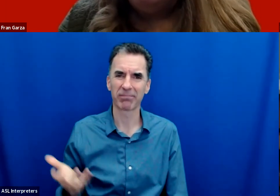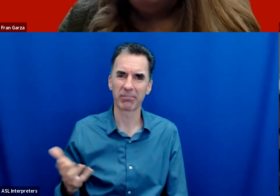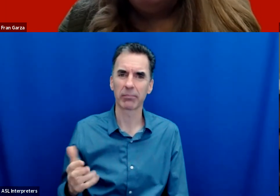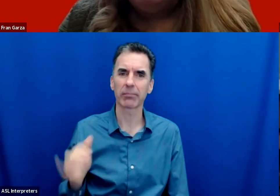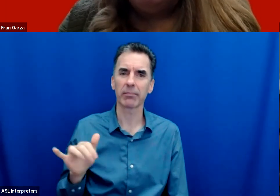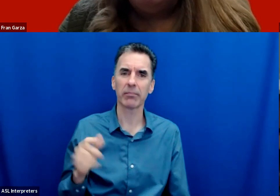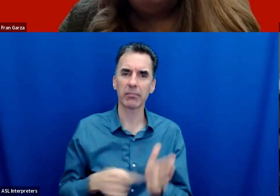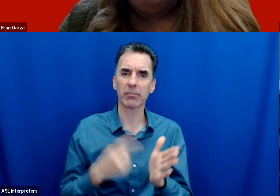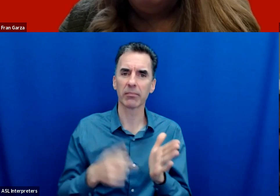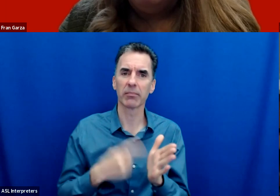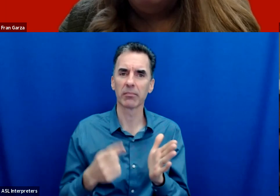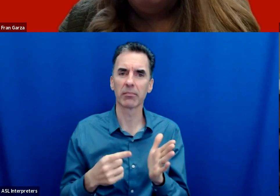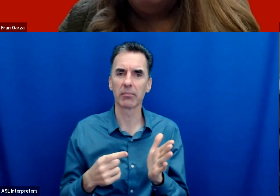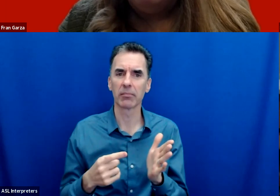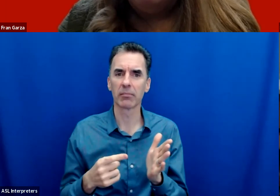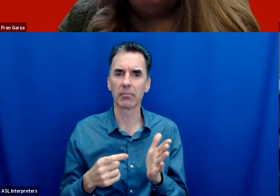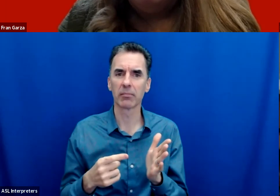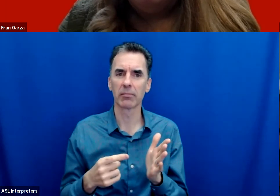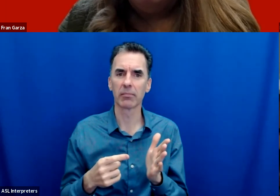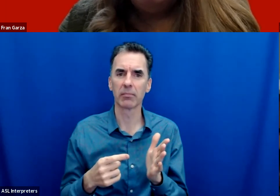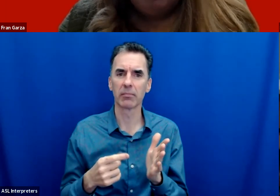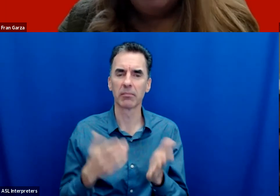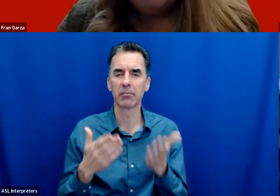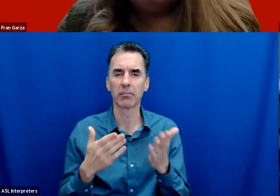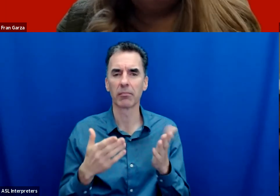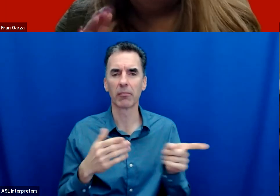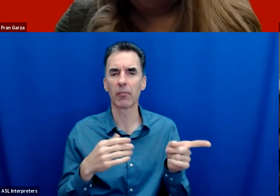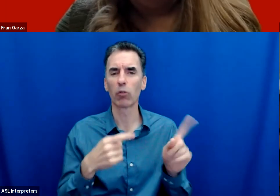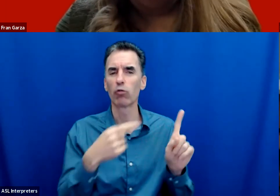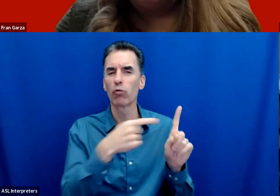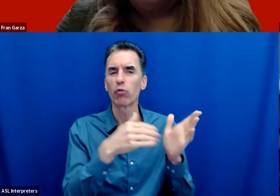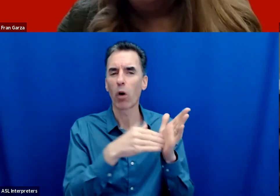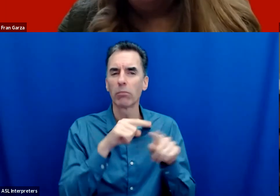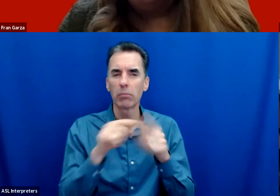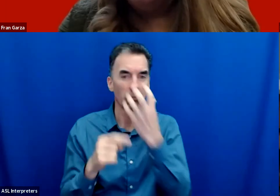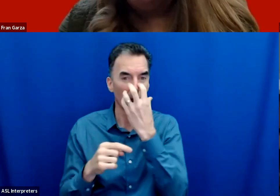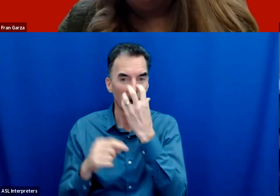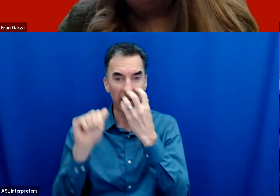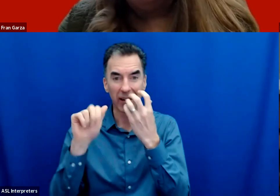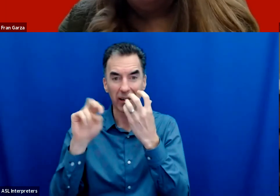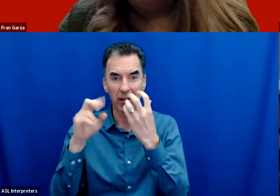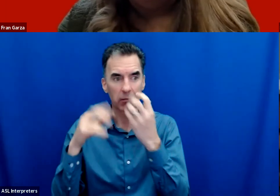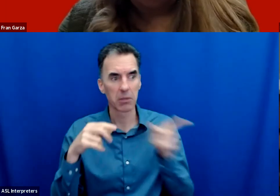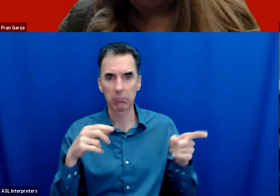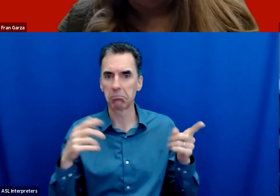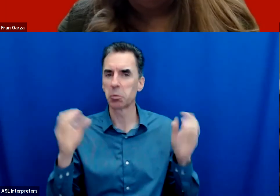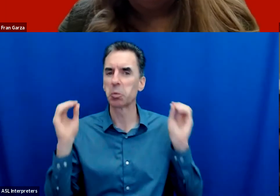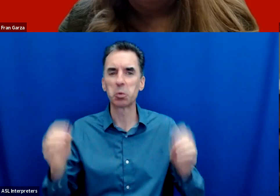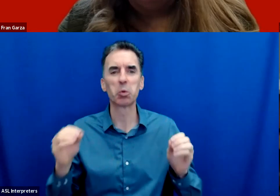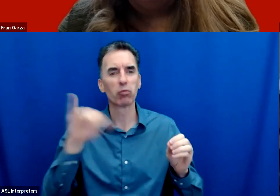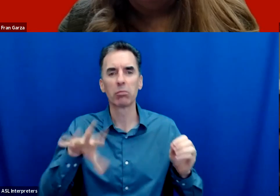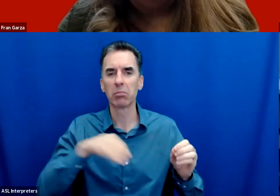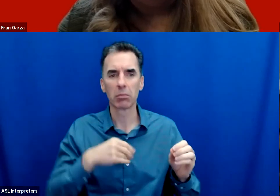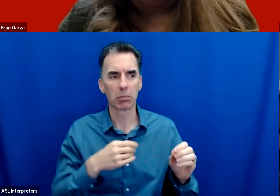have like the situations where you have anesthesiologists and stuff that do not take any health insurance. So what do you do with